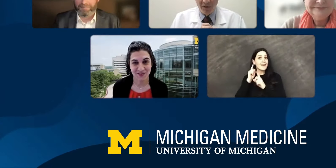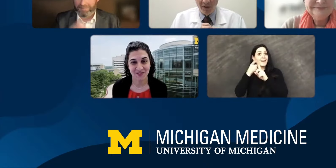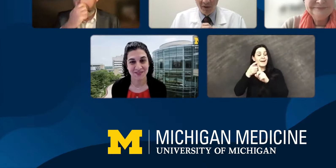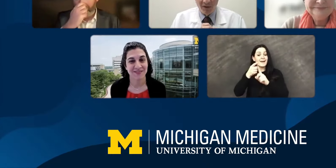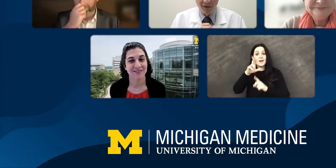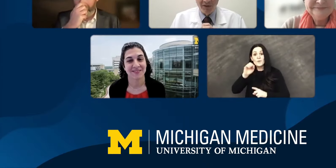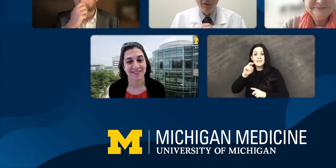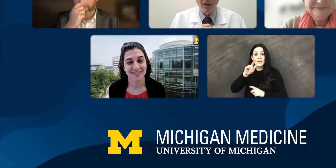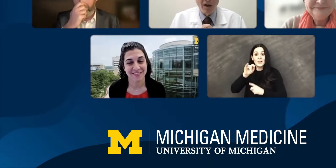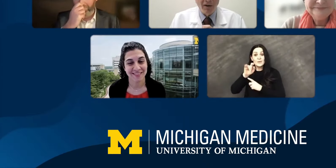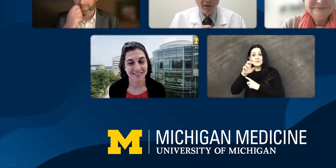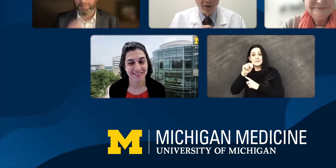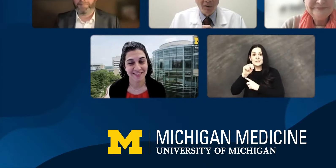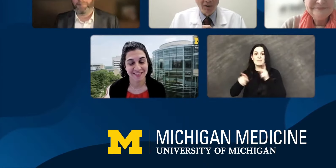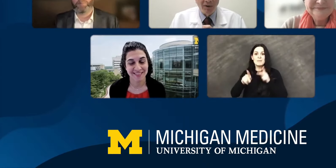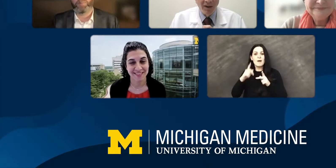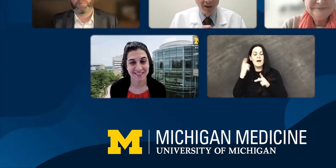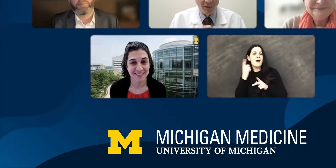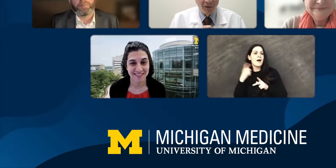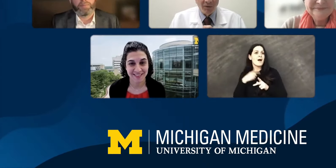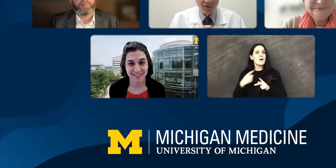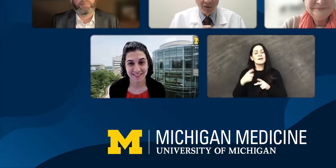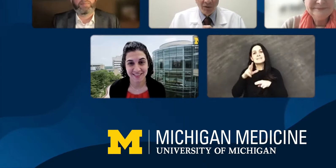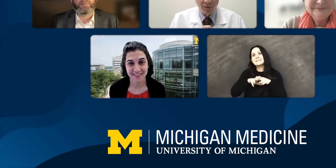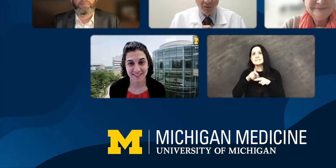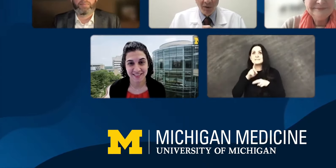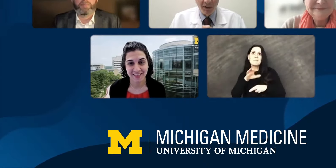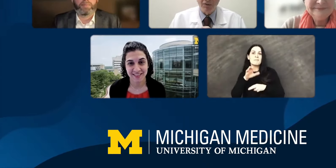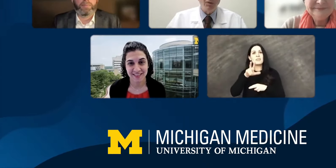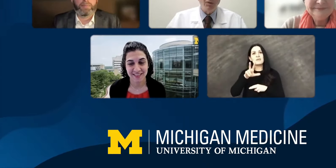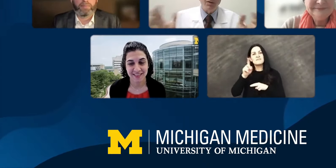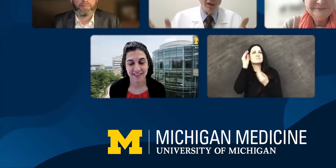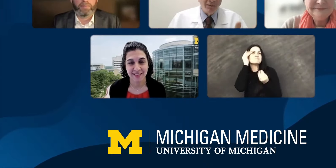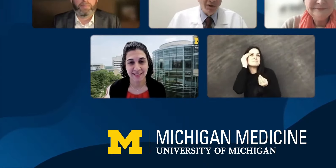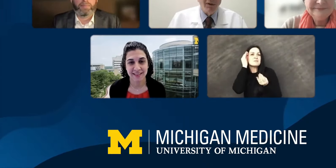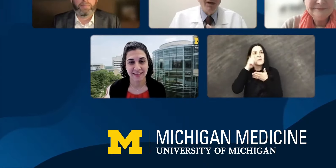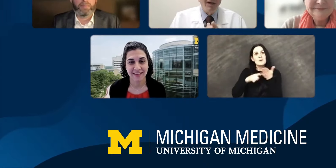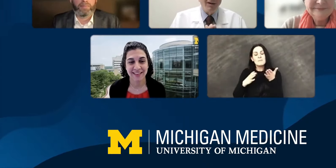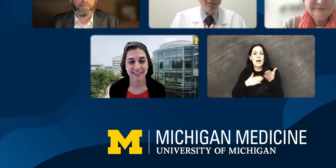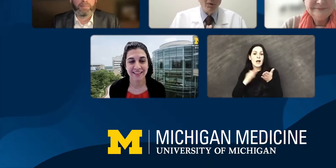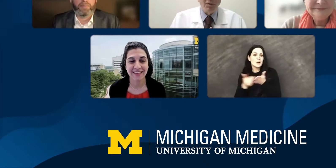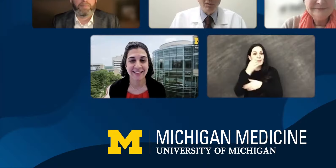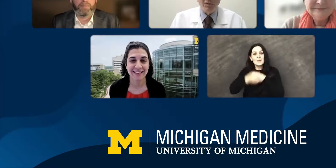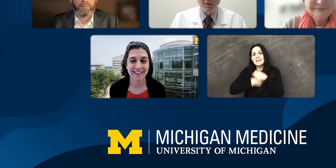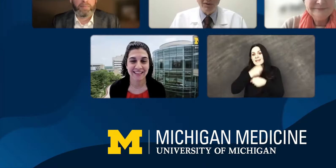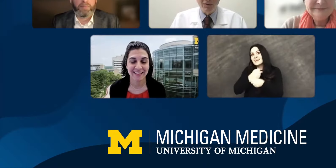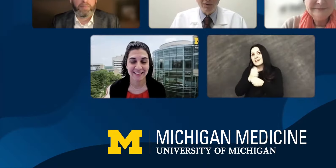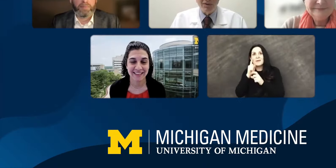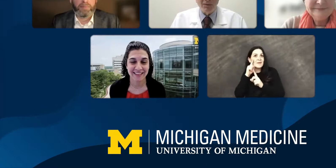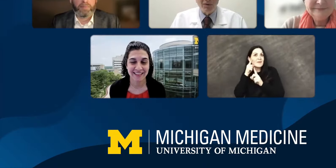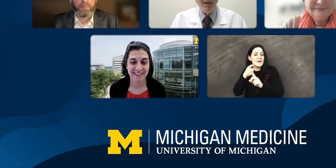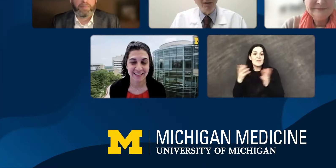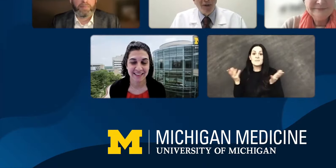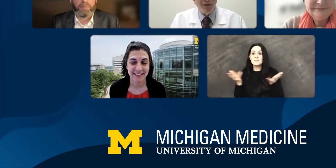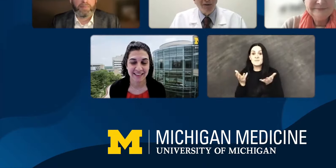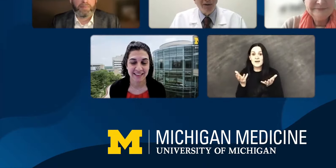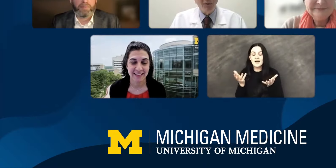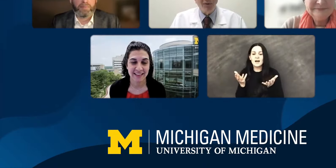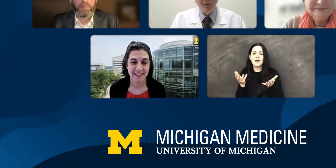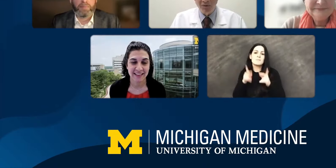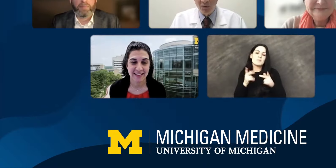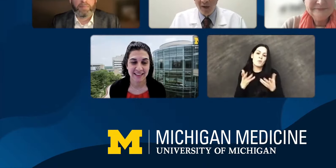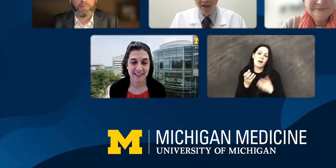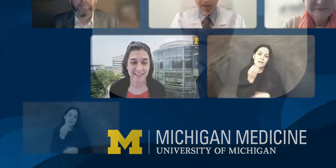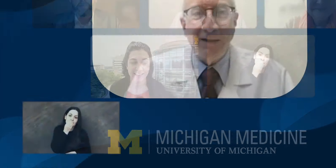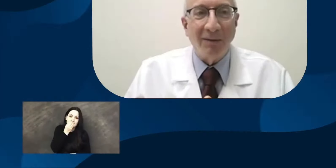and 31, thinks very hard about what the resolution will be. And it's always the same. Most people's resolution is, I'm going to eat better, I'm